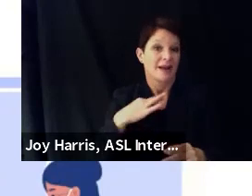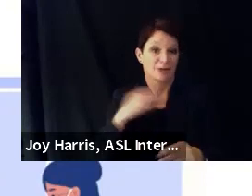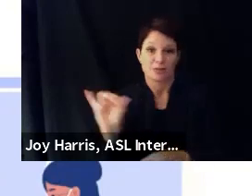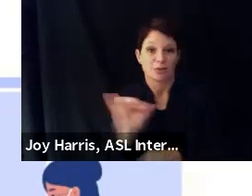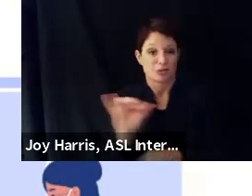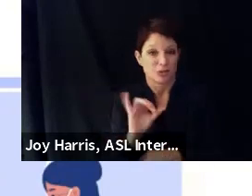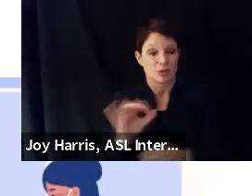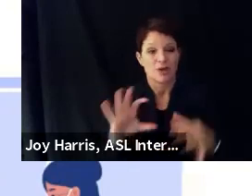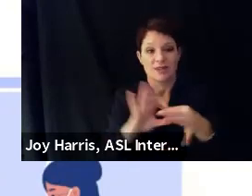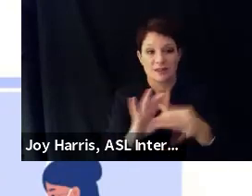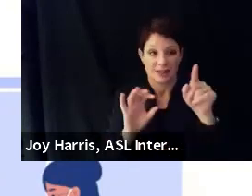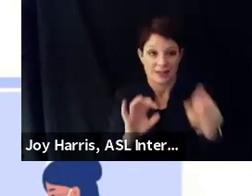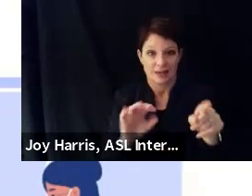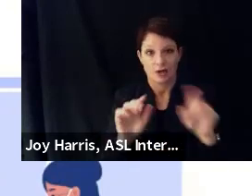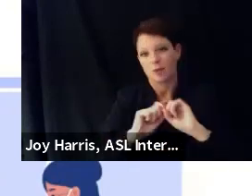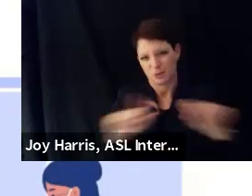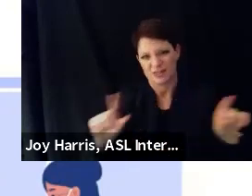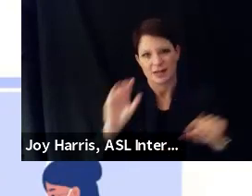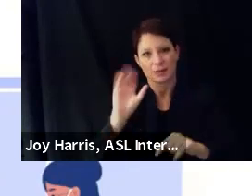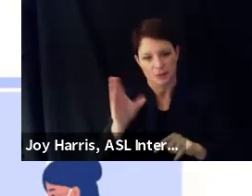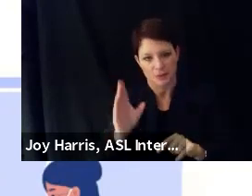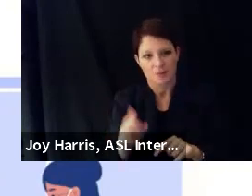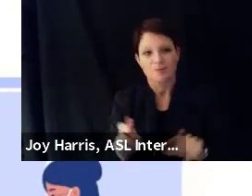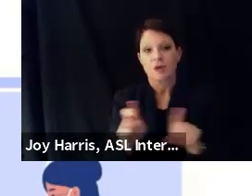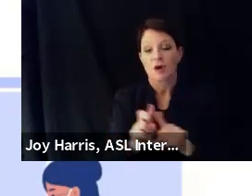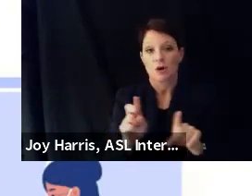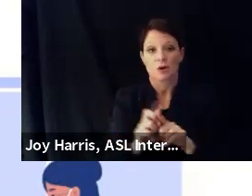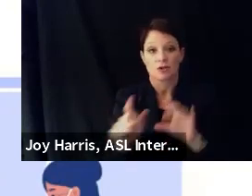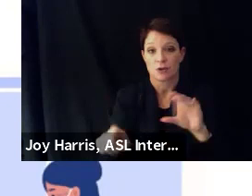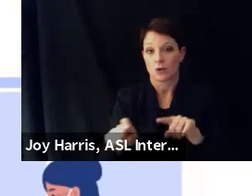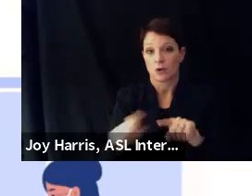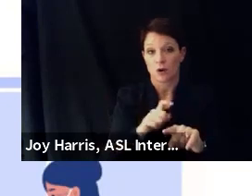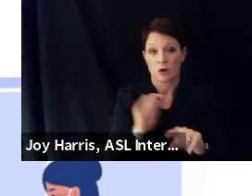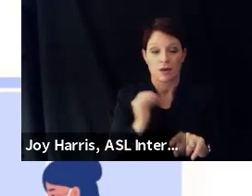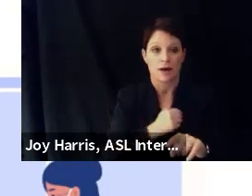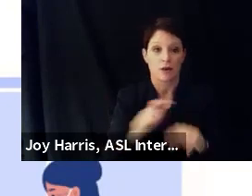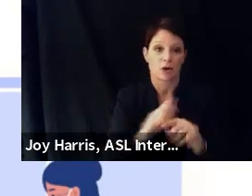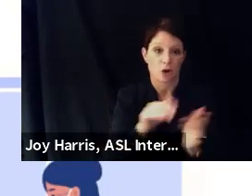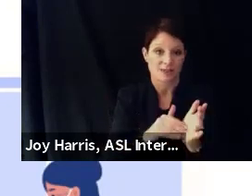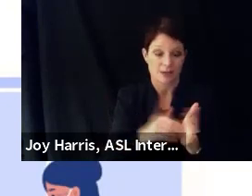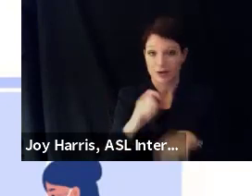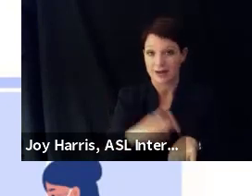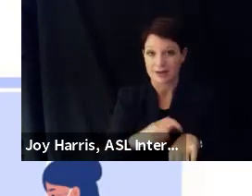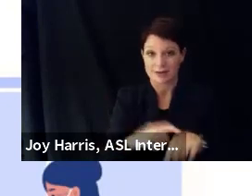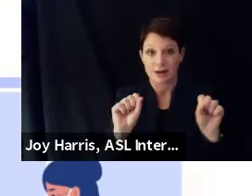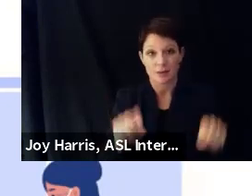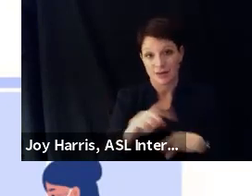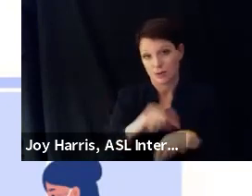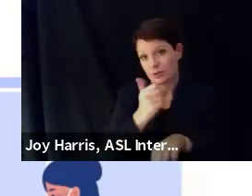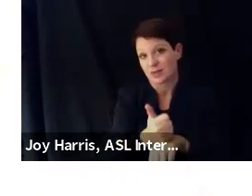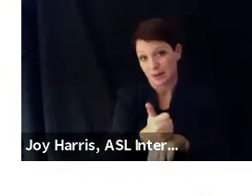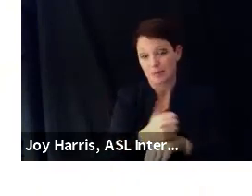share this link that's listed in the slide as well. And as always, you can call our call center to get that set up too.